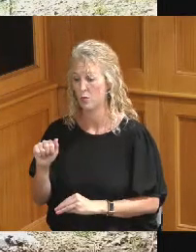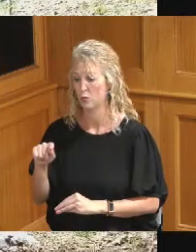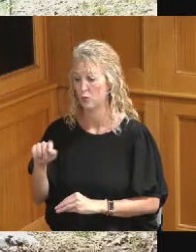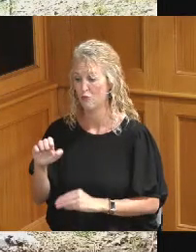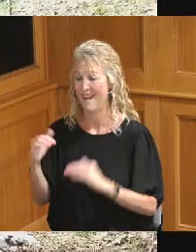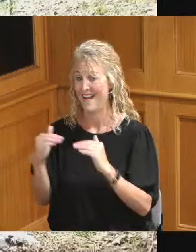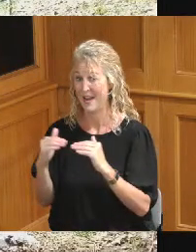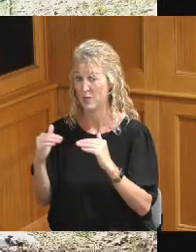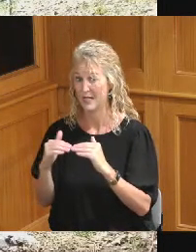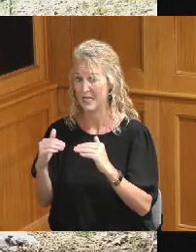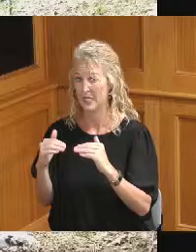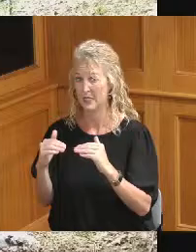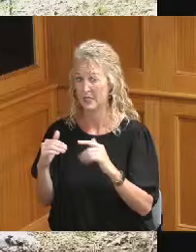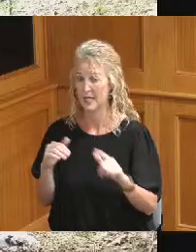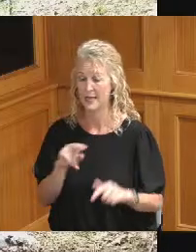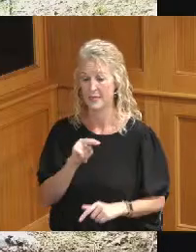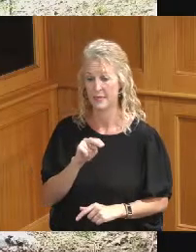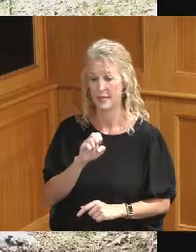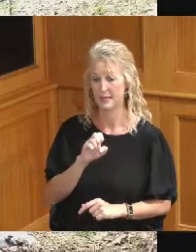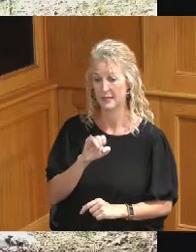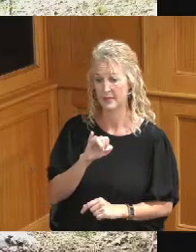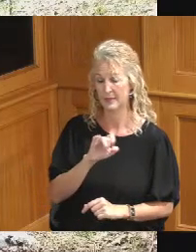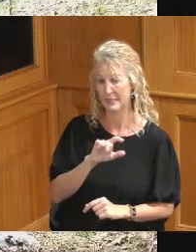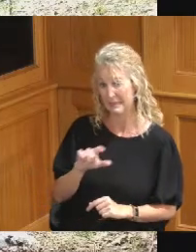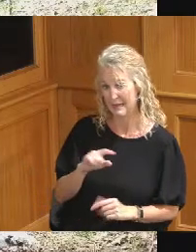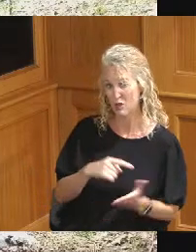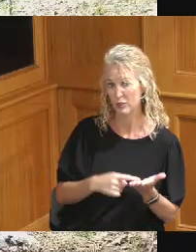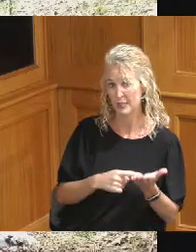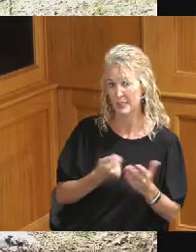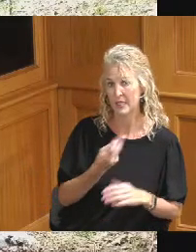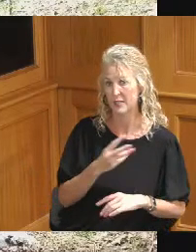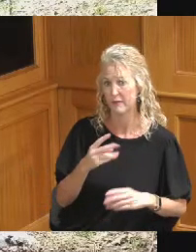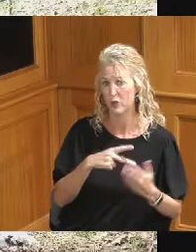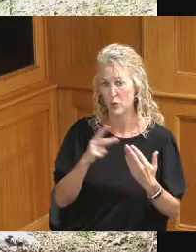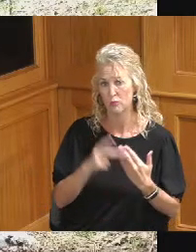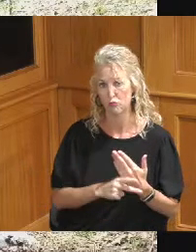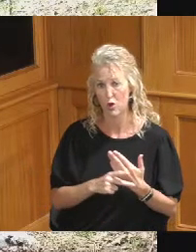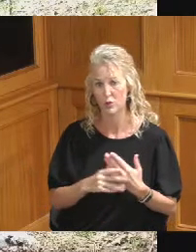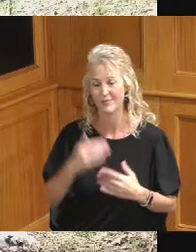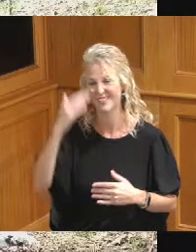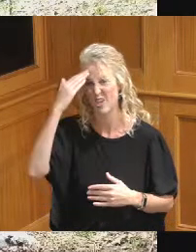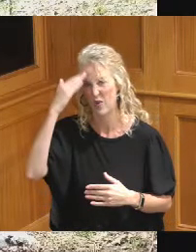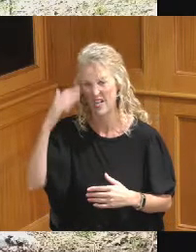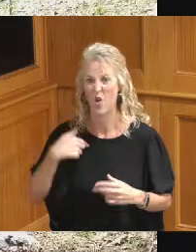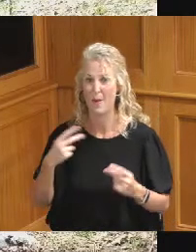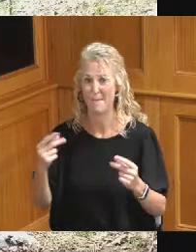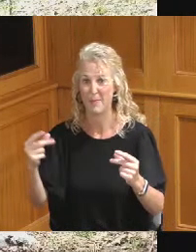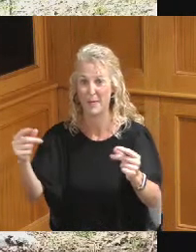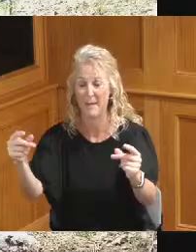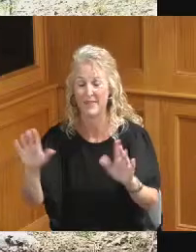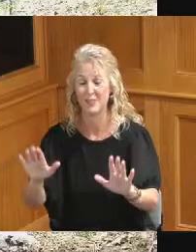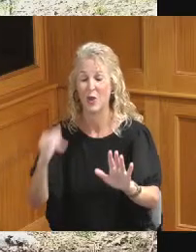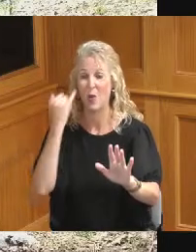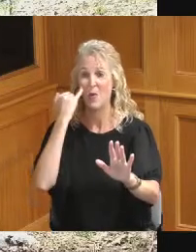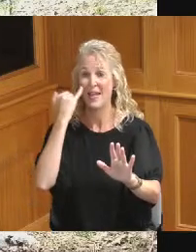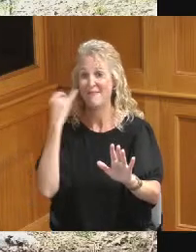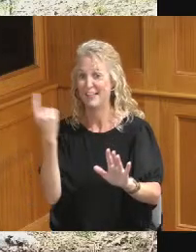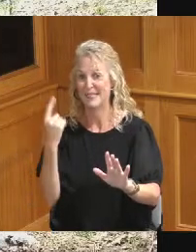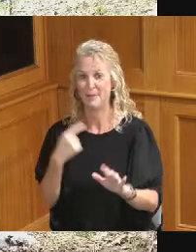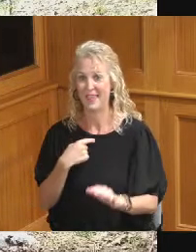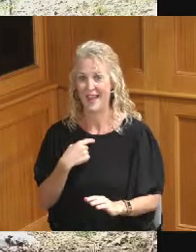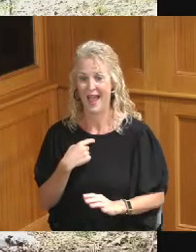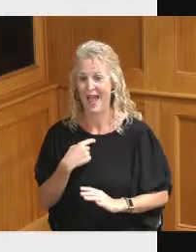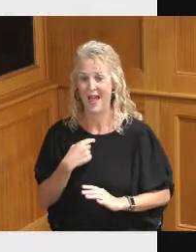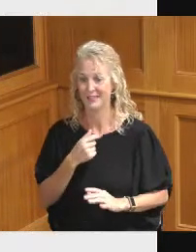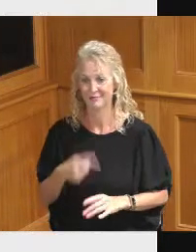the changes to the rate structure, and then Neil's going to talk about some programs. So I know I'm going a little fast, so if there's anything you want me to go